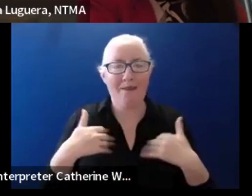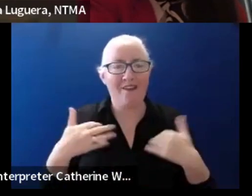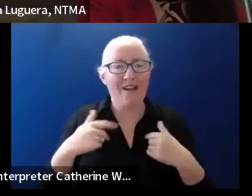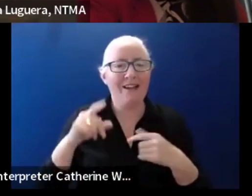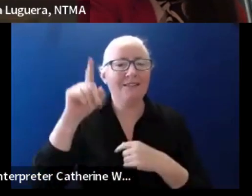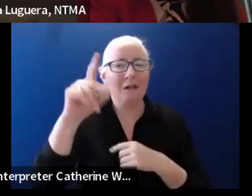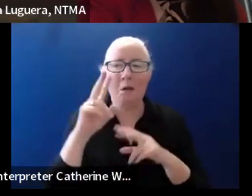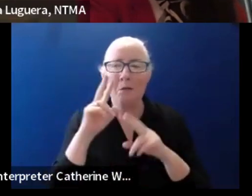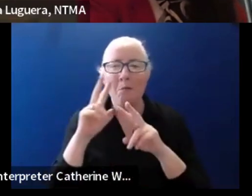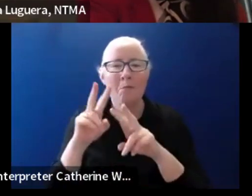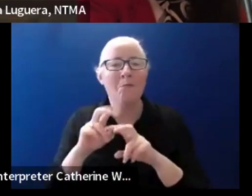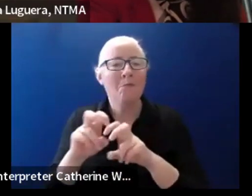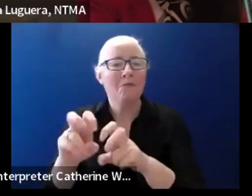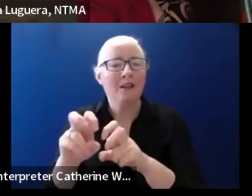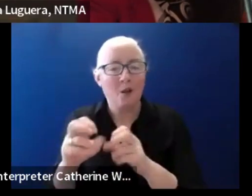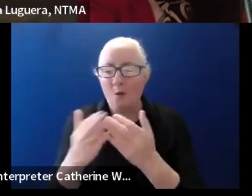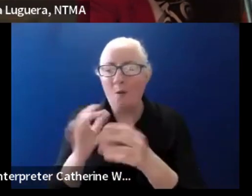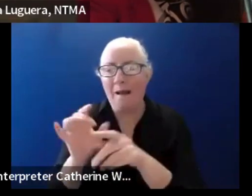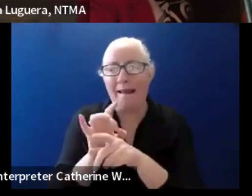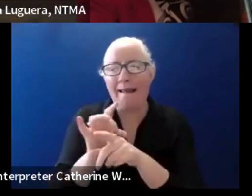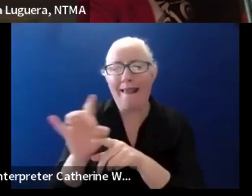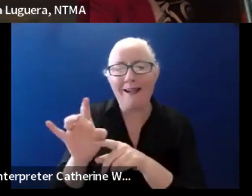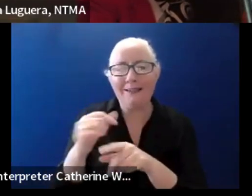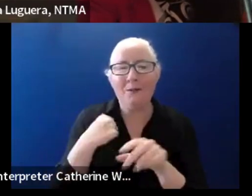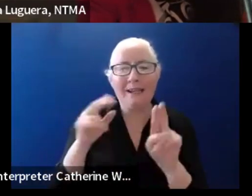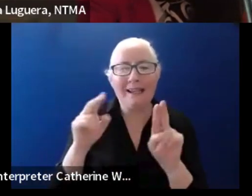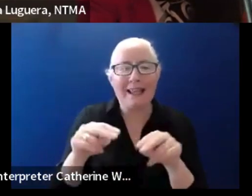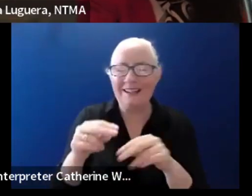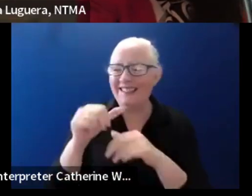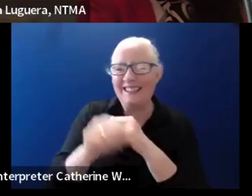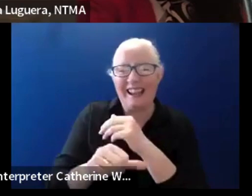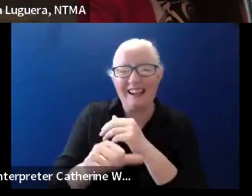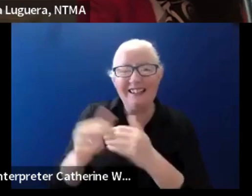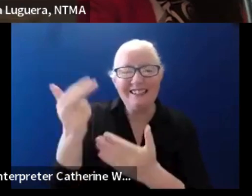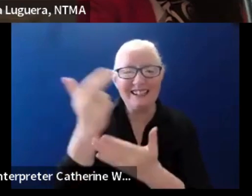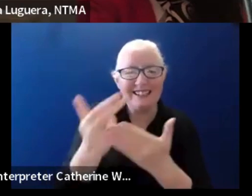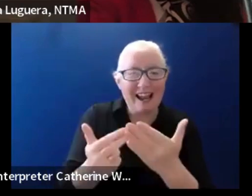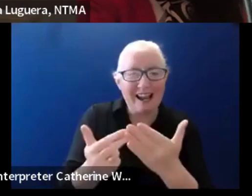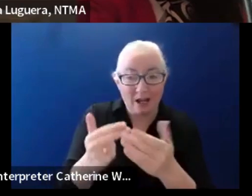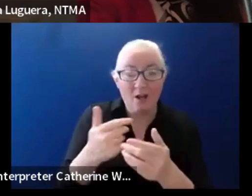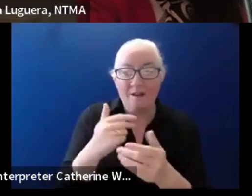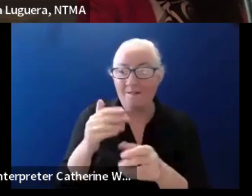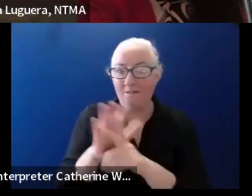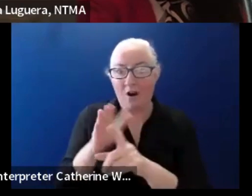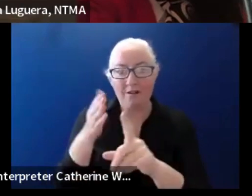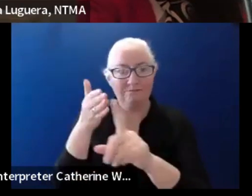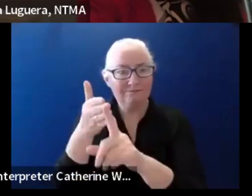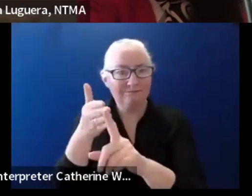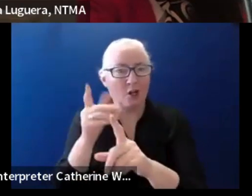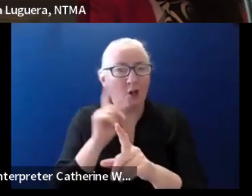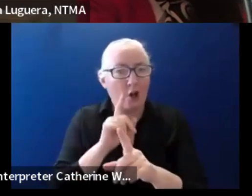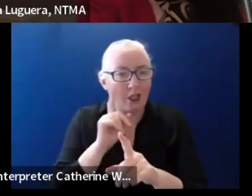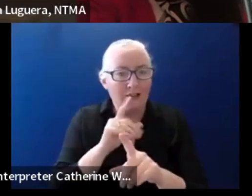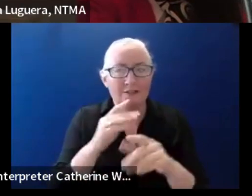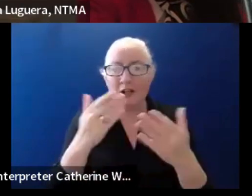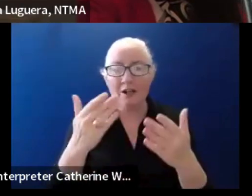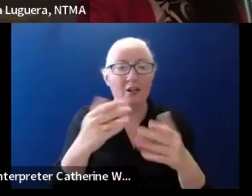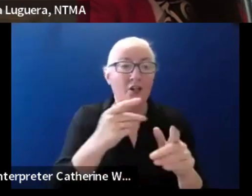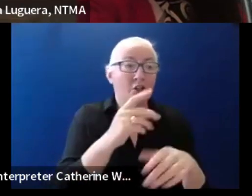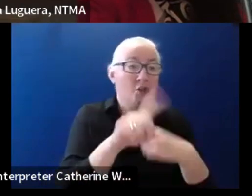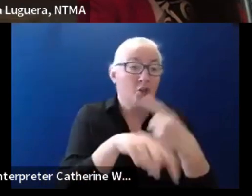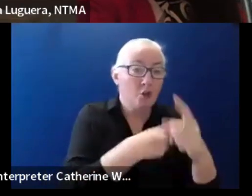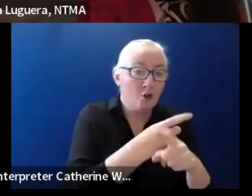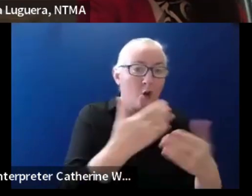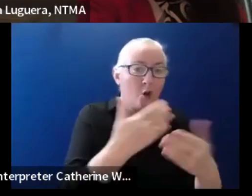to explore what kind of day could we design for young girls. And we very much targeted daughters or nieces of